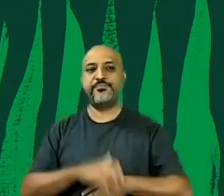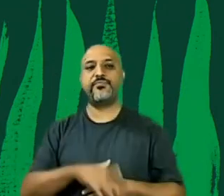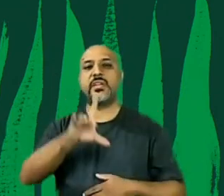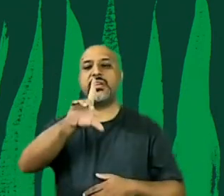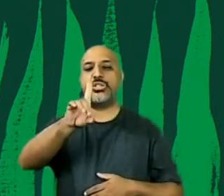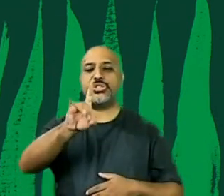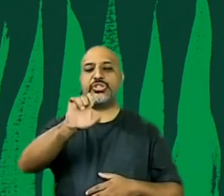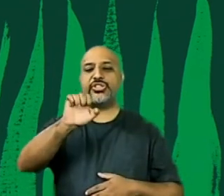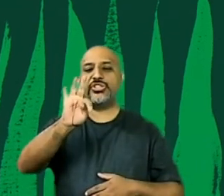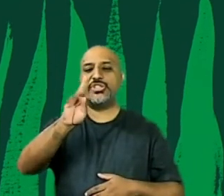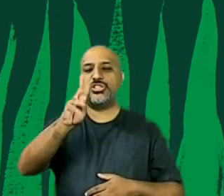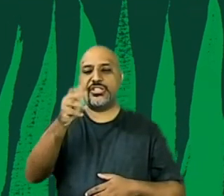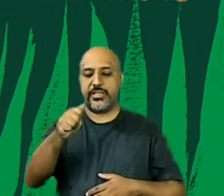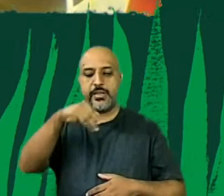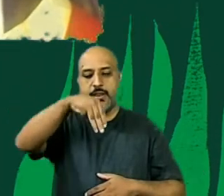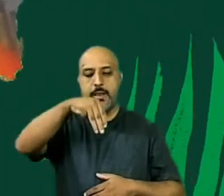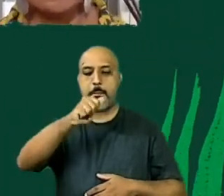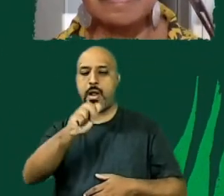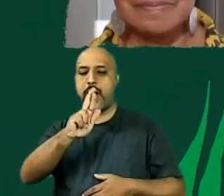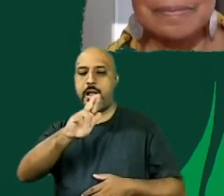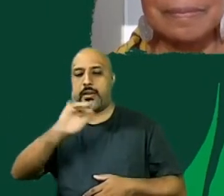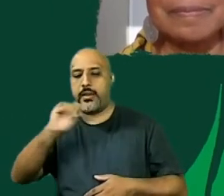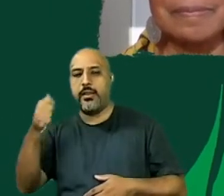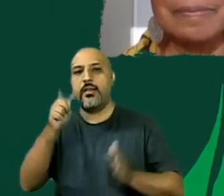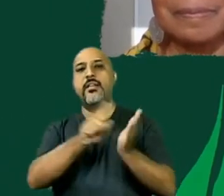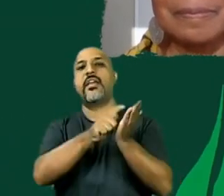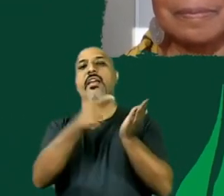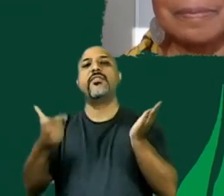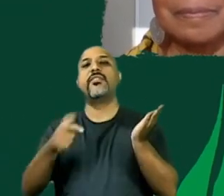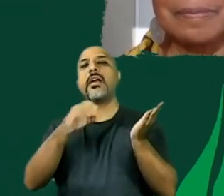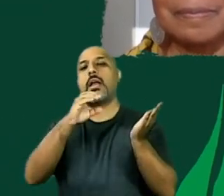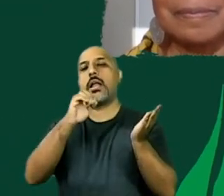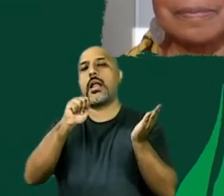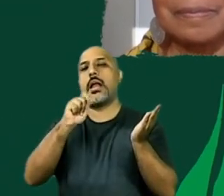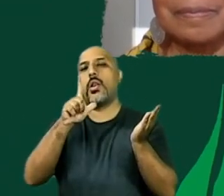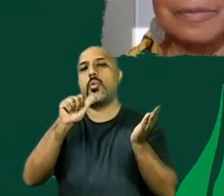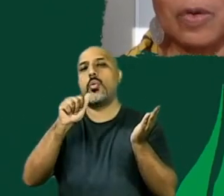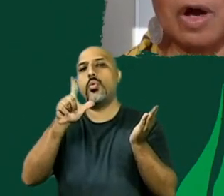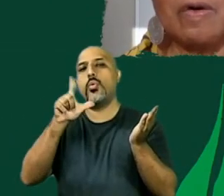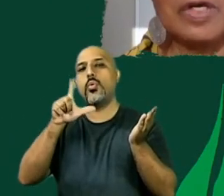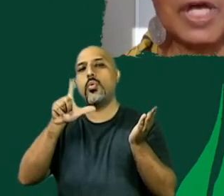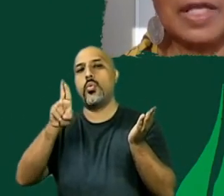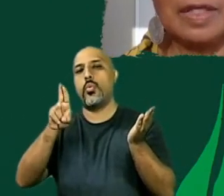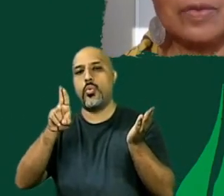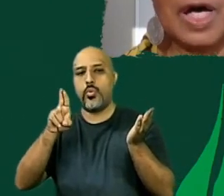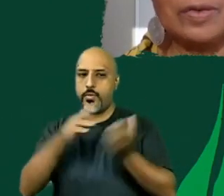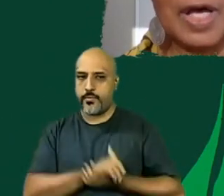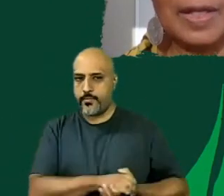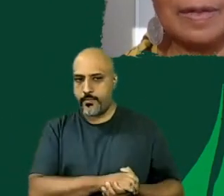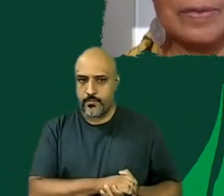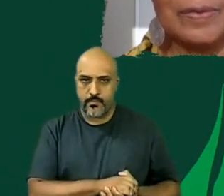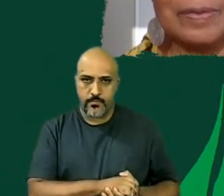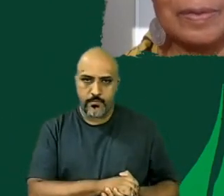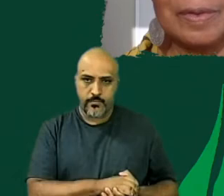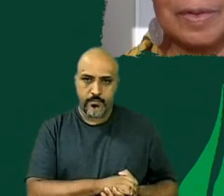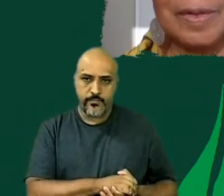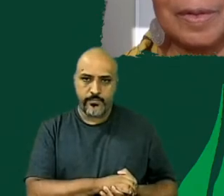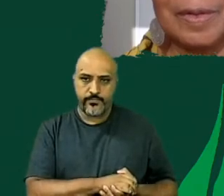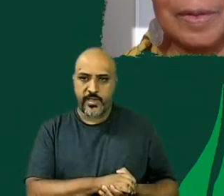Mexico. And Ritinha and Maria that have been published in Kalulu magazine. I don't know what's... I know Kalulu.